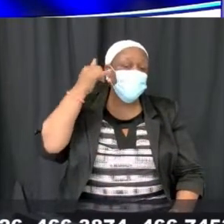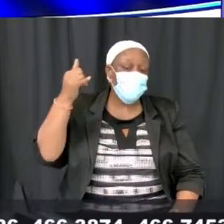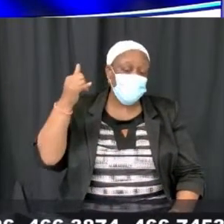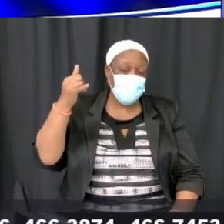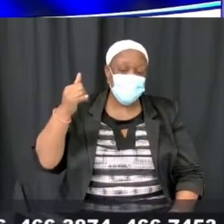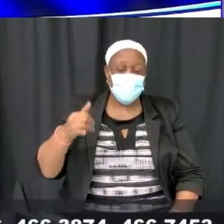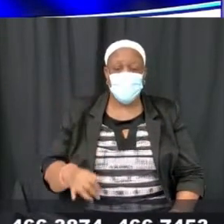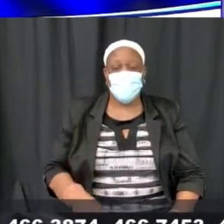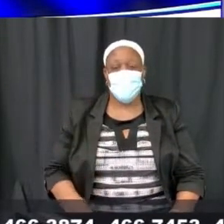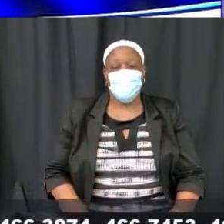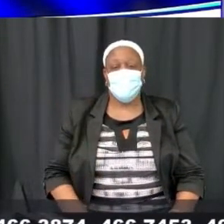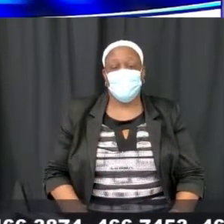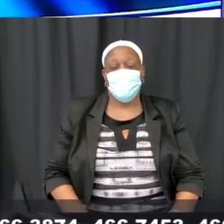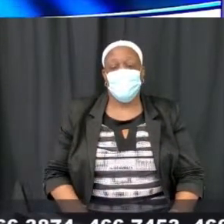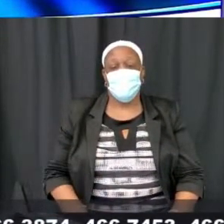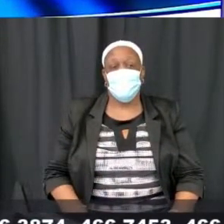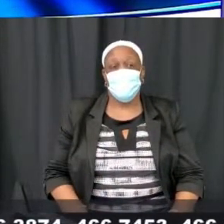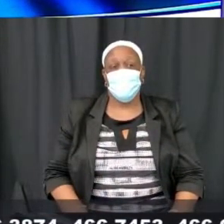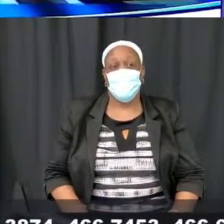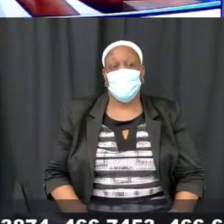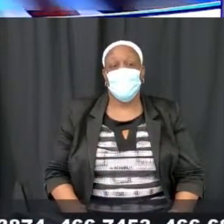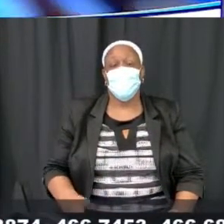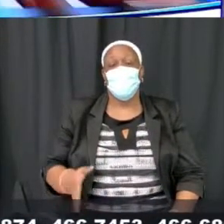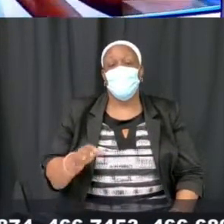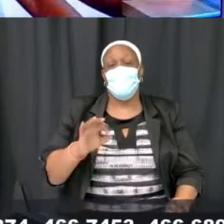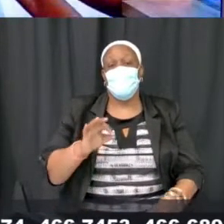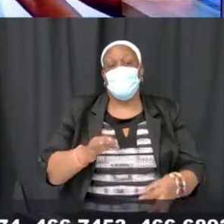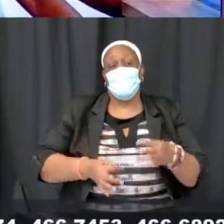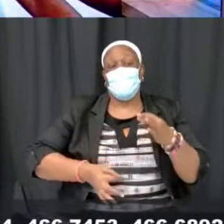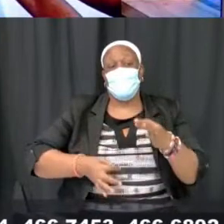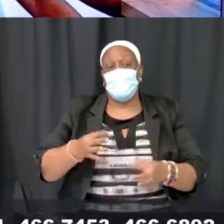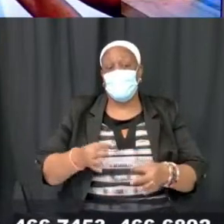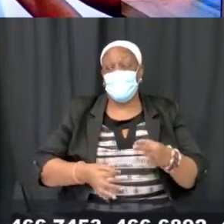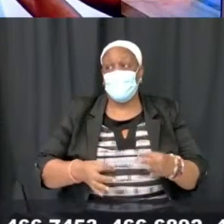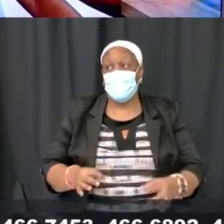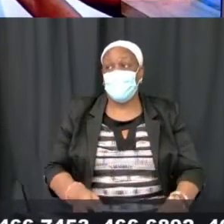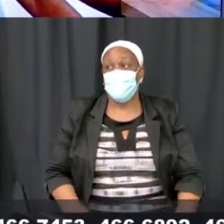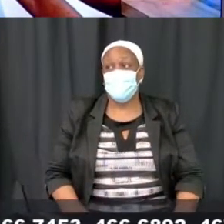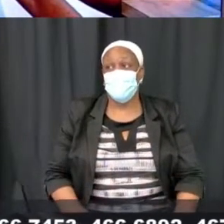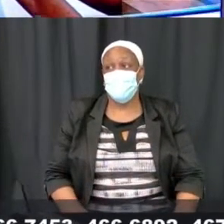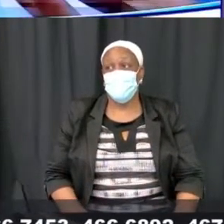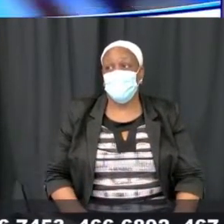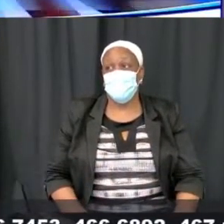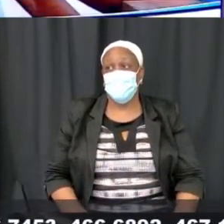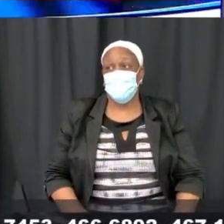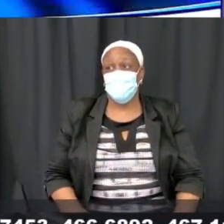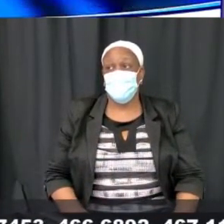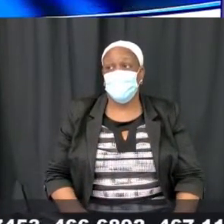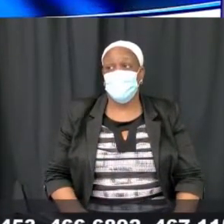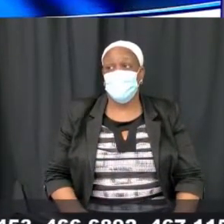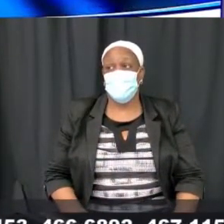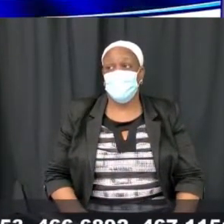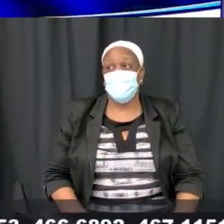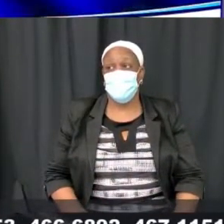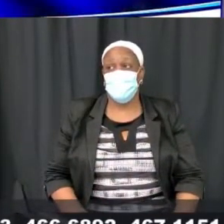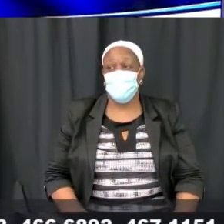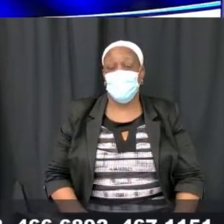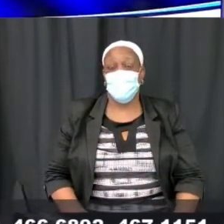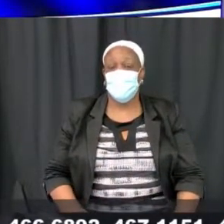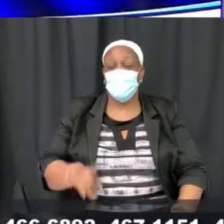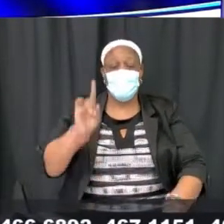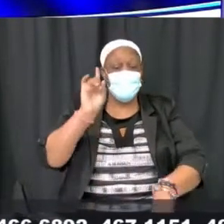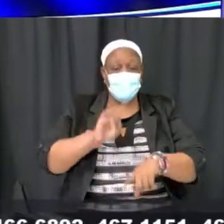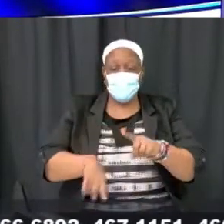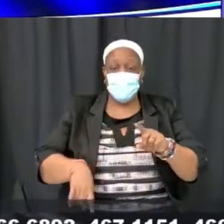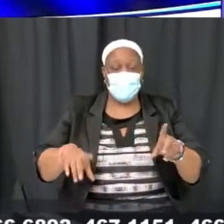to honor that and respect that condition. Given the numbers, we cannot have security at each